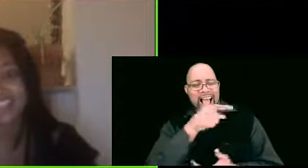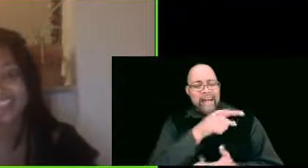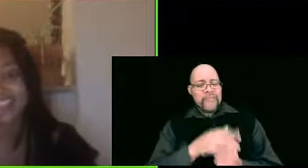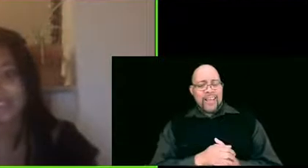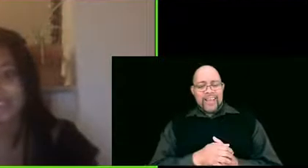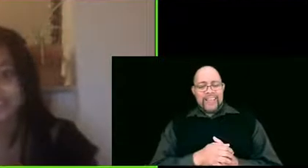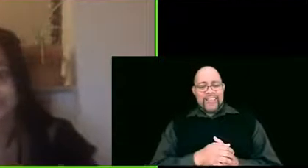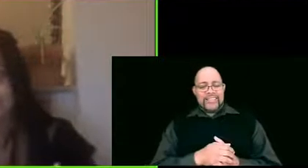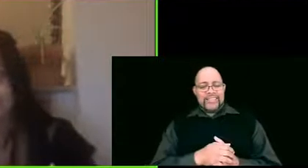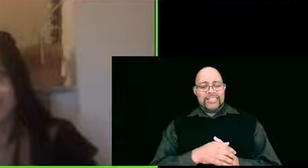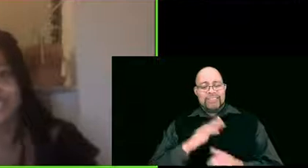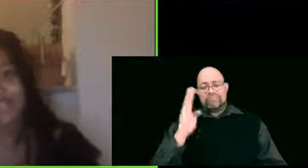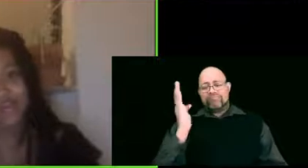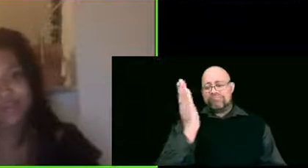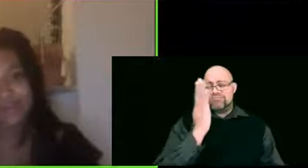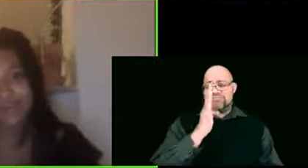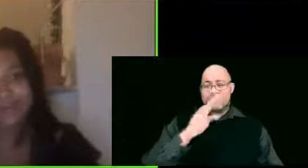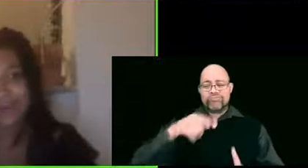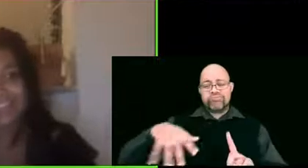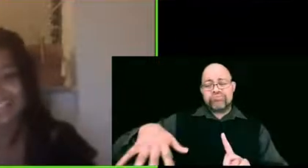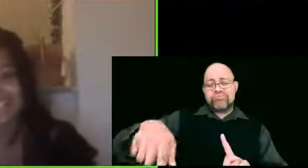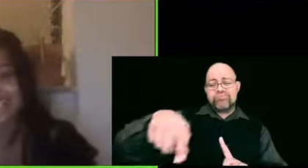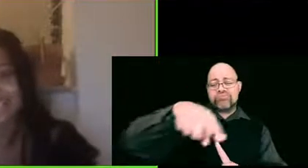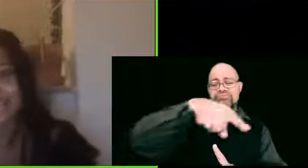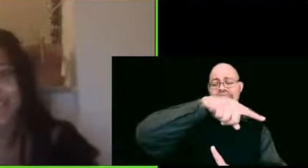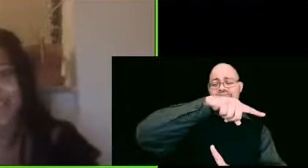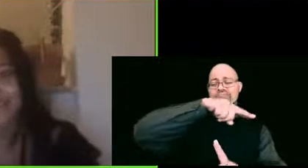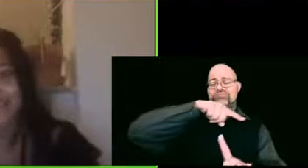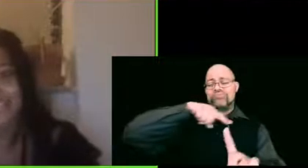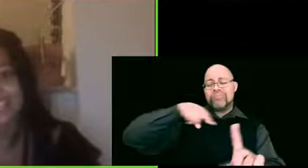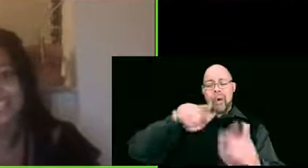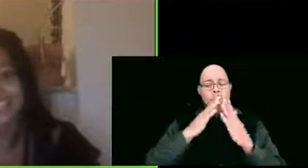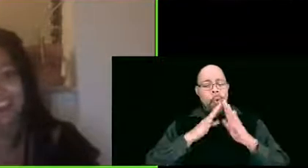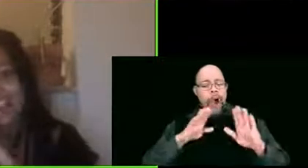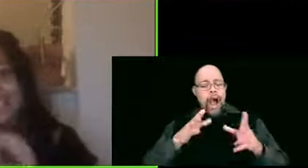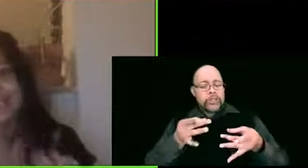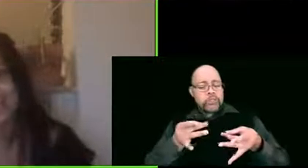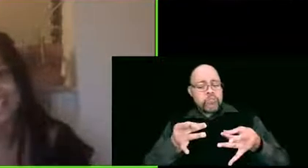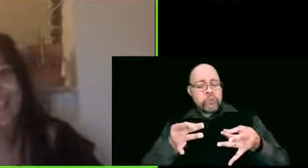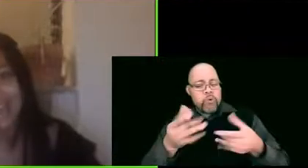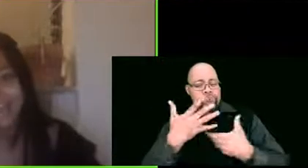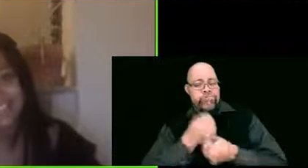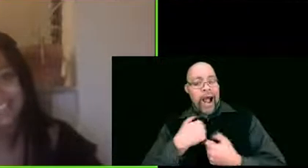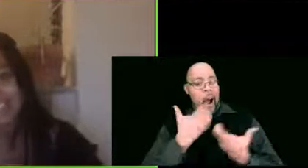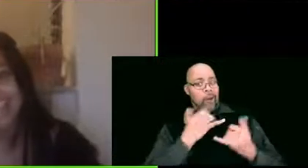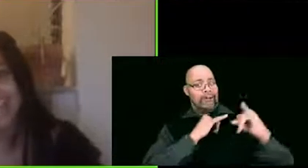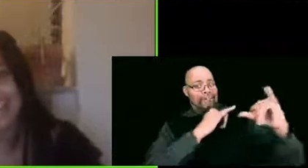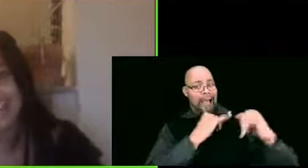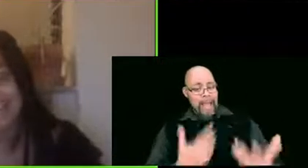And they just circle you in a way that's just this quiet confidence that I aspire to